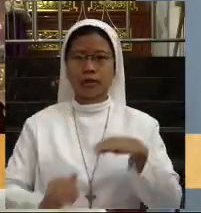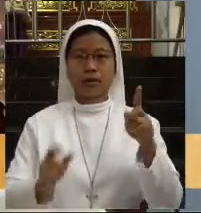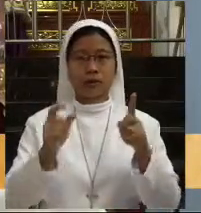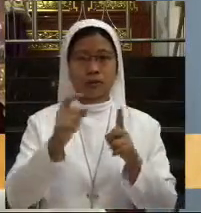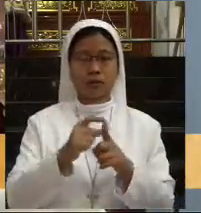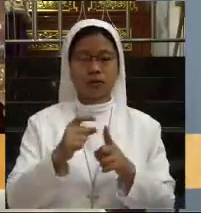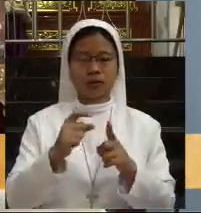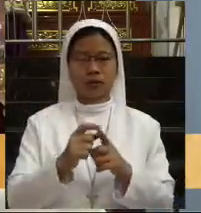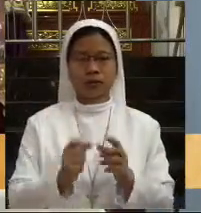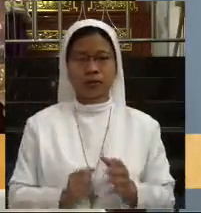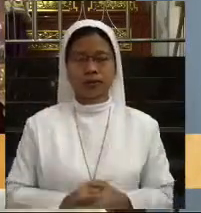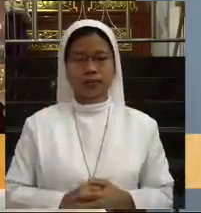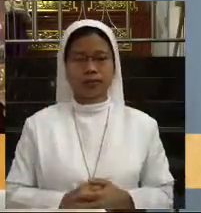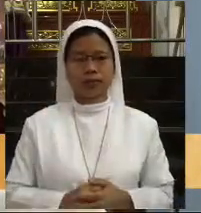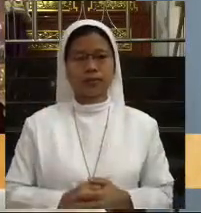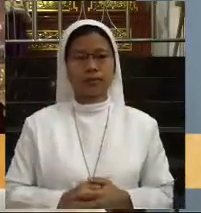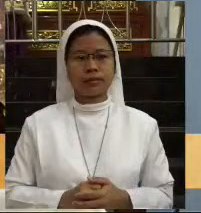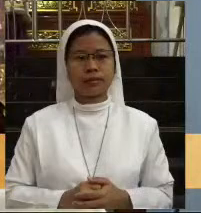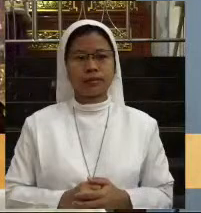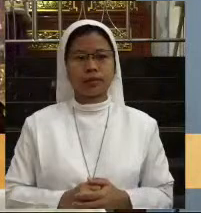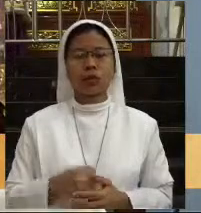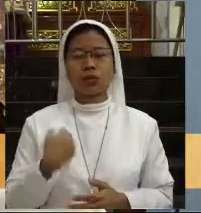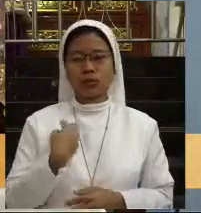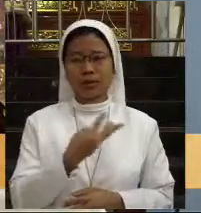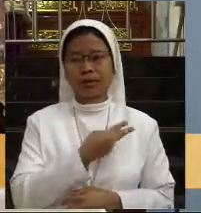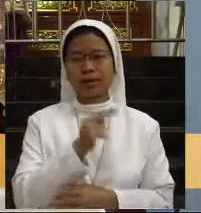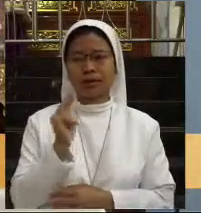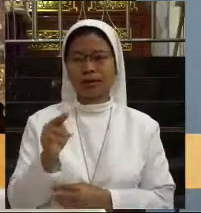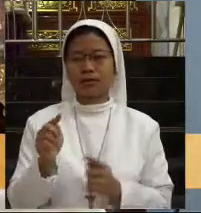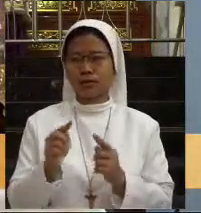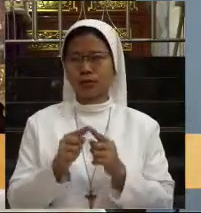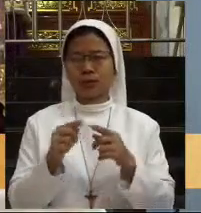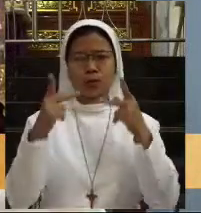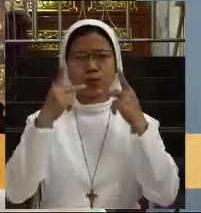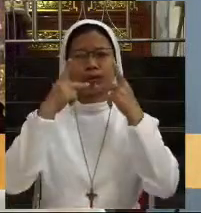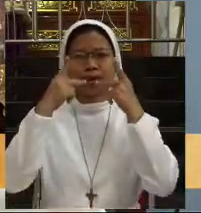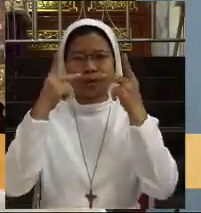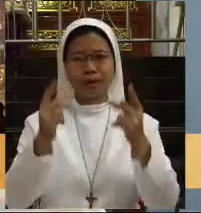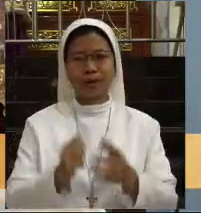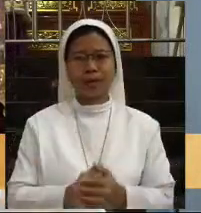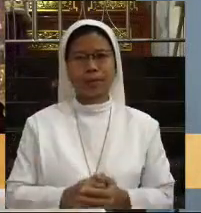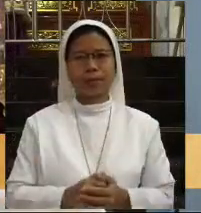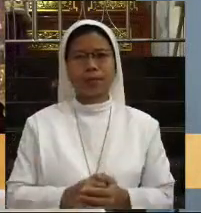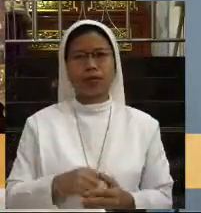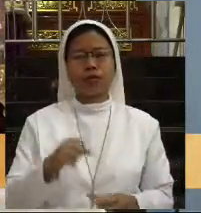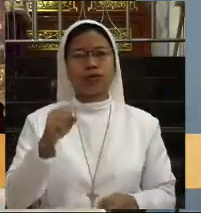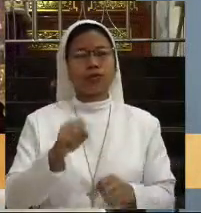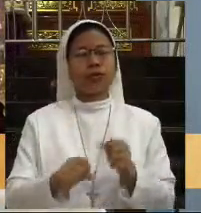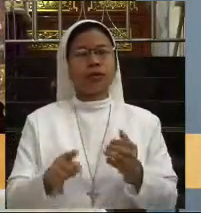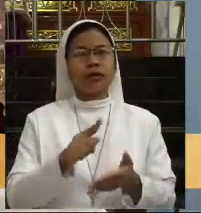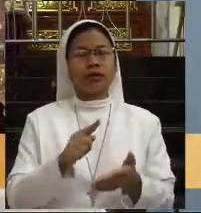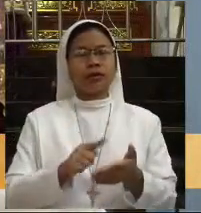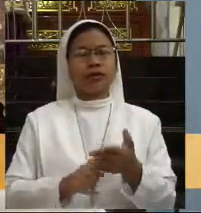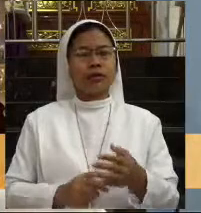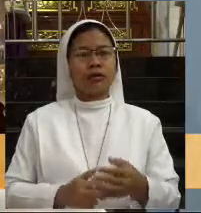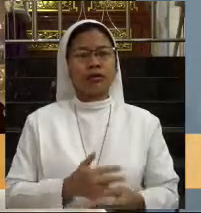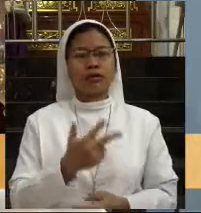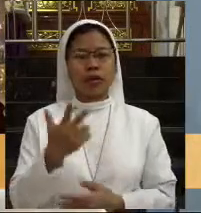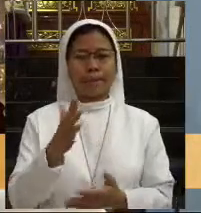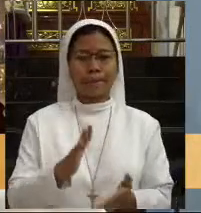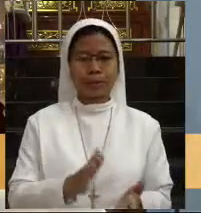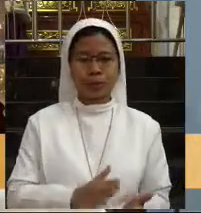kaysa salita. We need to proclaim. So these three,